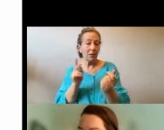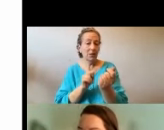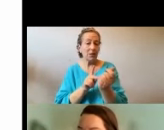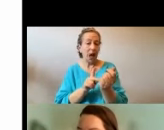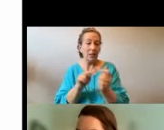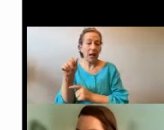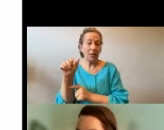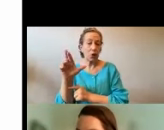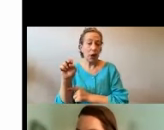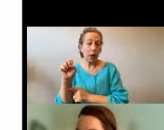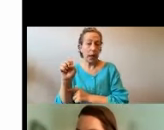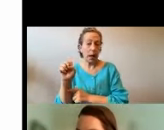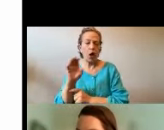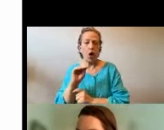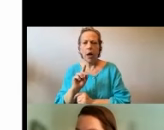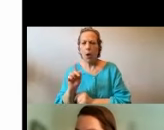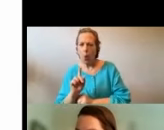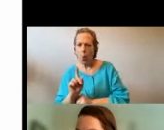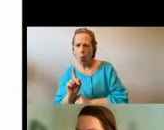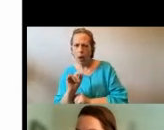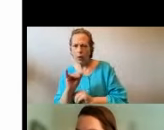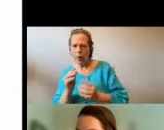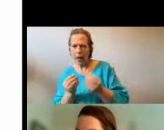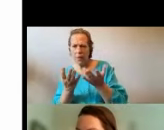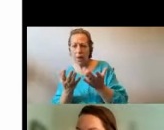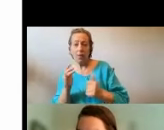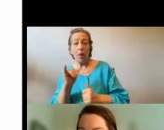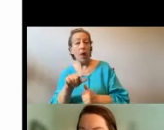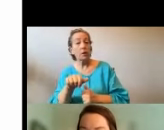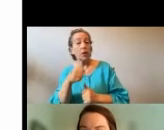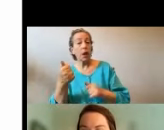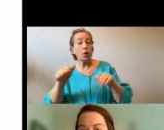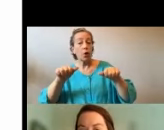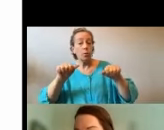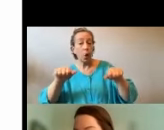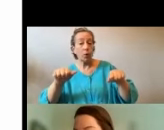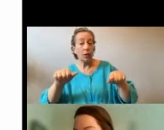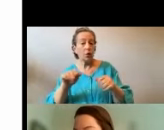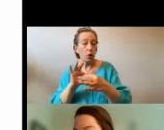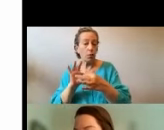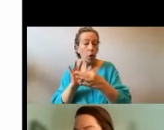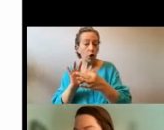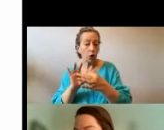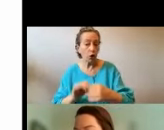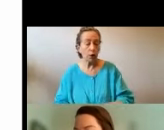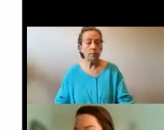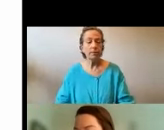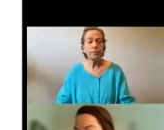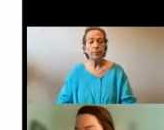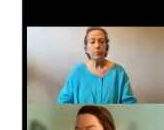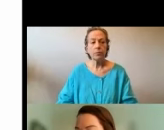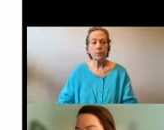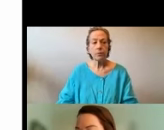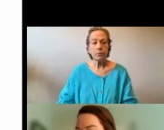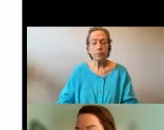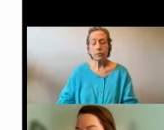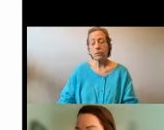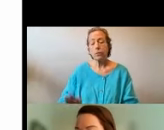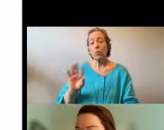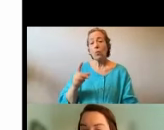healthcare system and where that's delivered to, and if that's a potential for a partnership. And then specifically at Nemours, we see a lot of